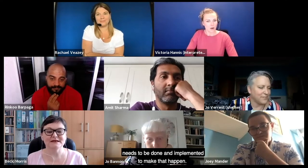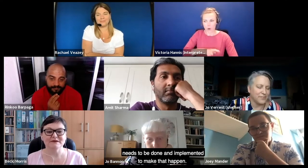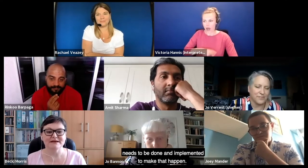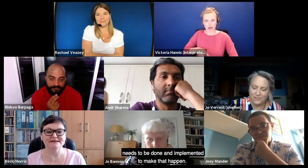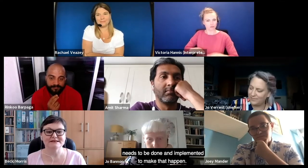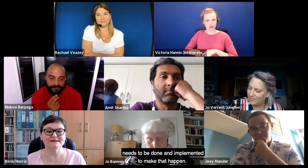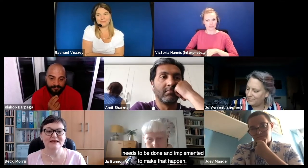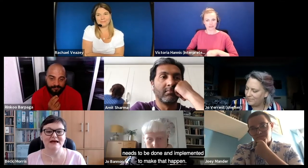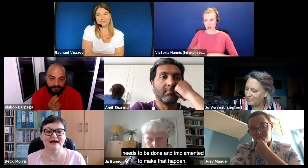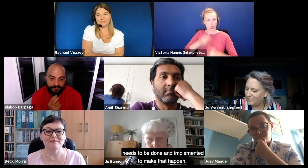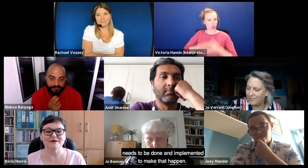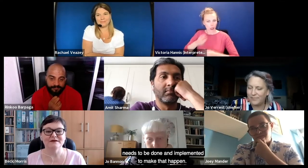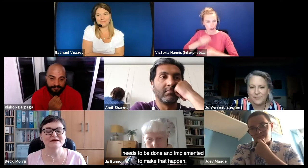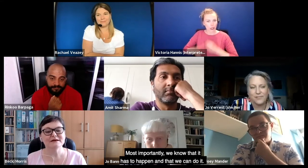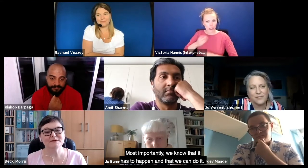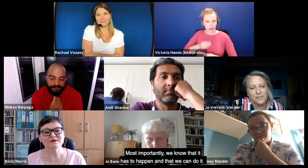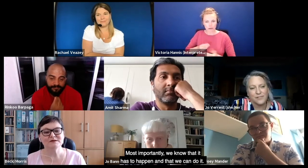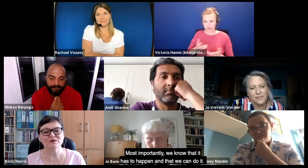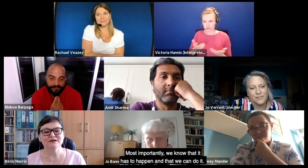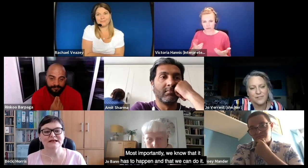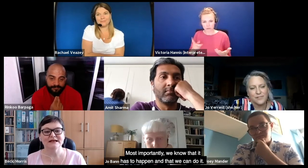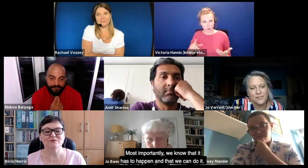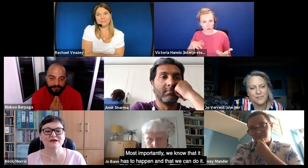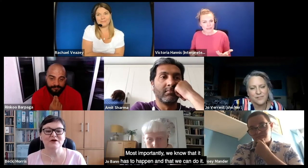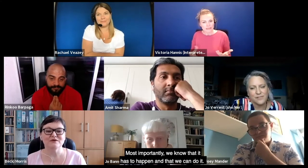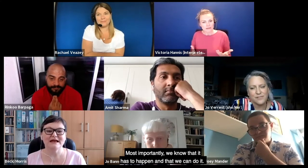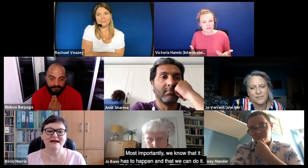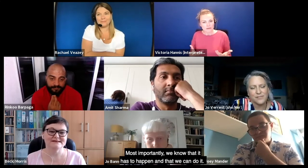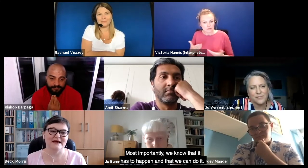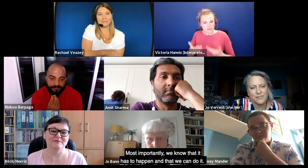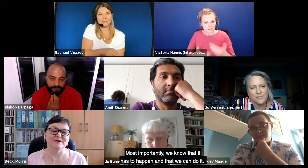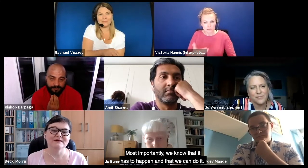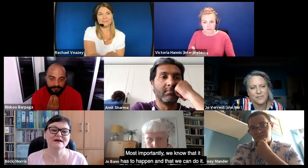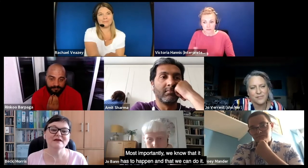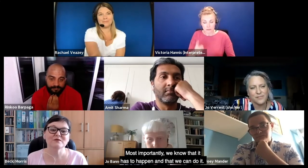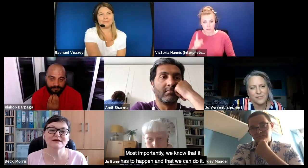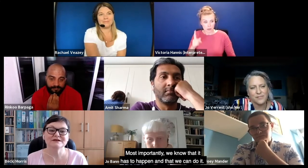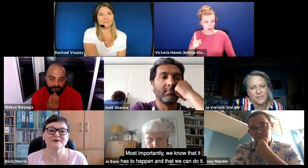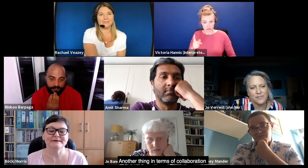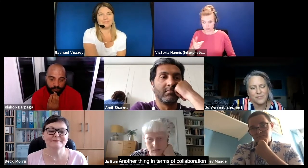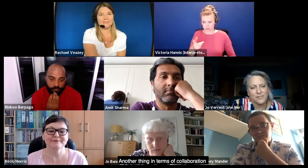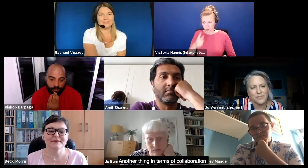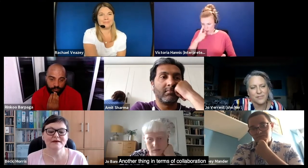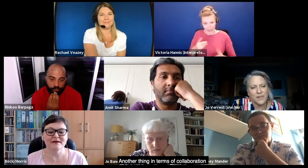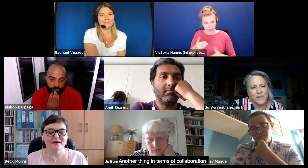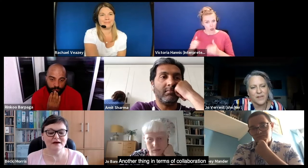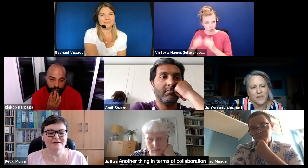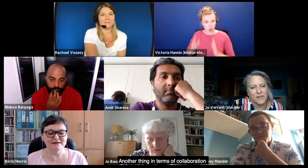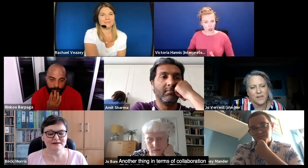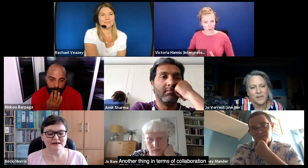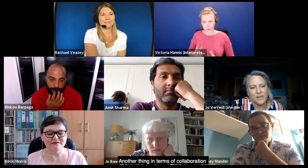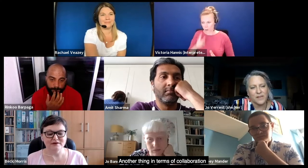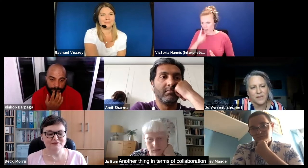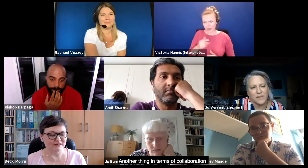needs to be implemented to make that happen. But most importantly, we know that it has to happen and that we can do it.